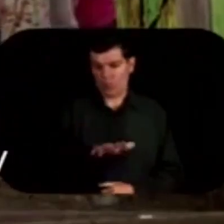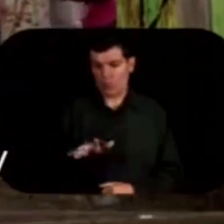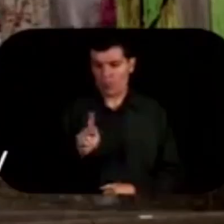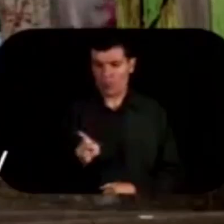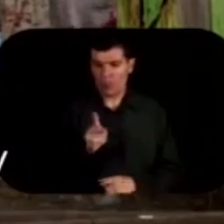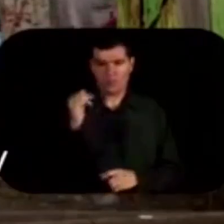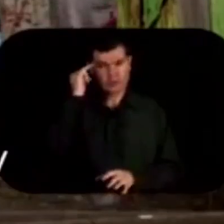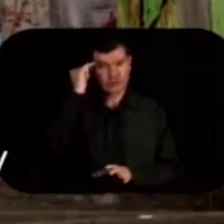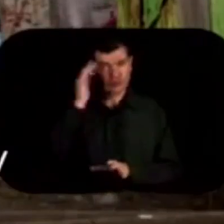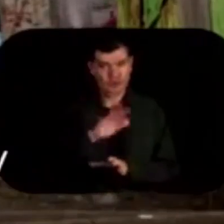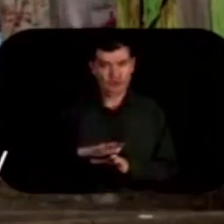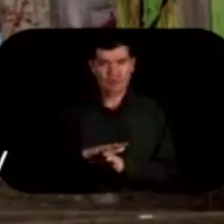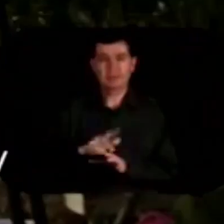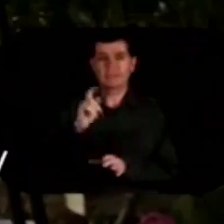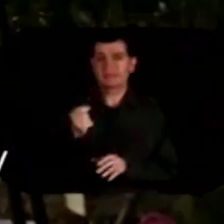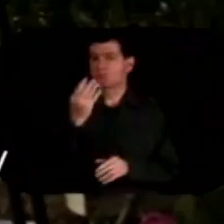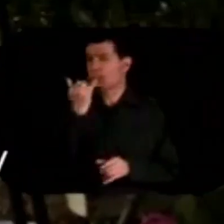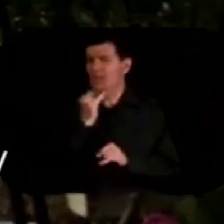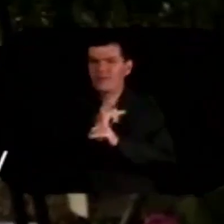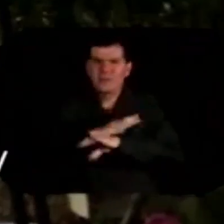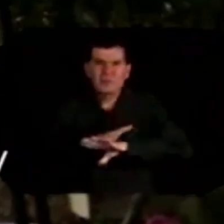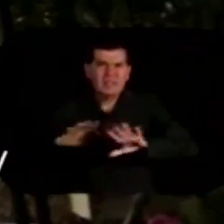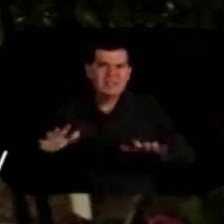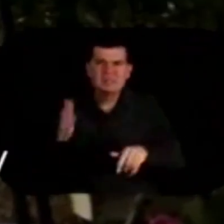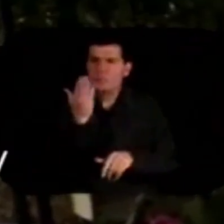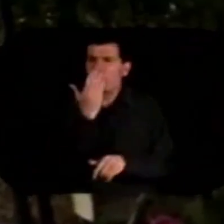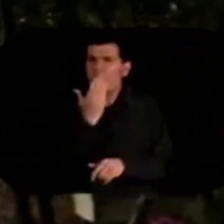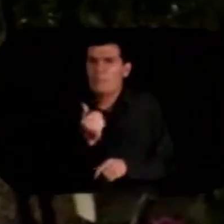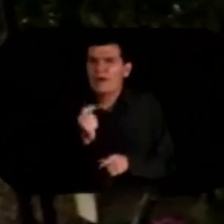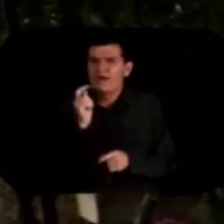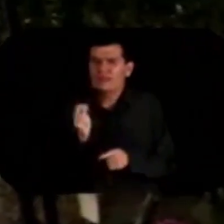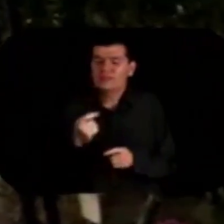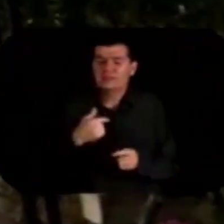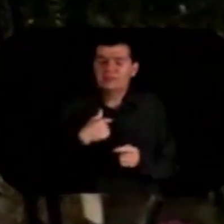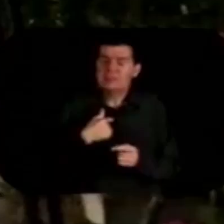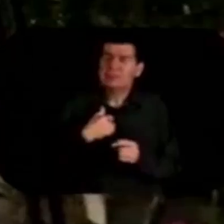I belong to an indigenous community where there is no